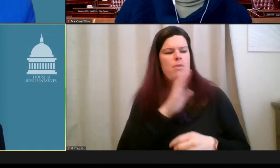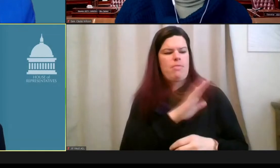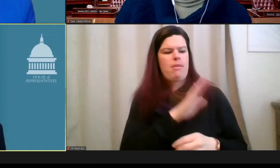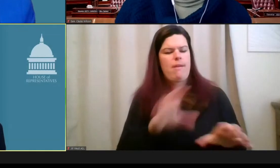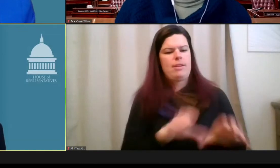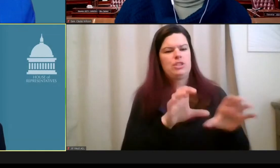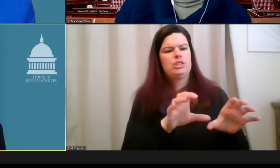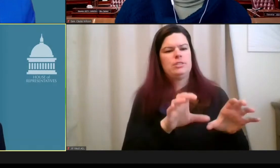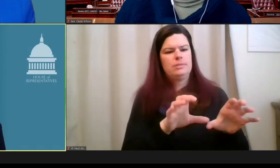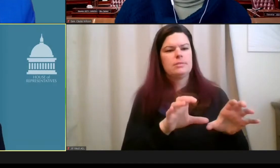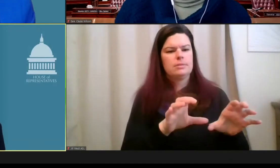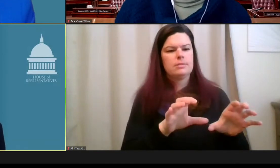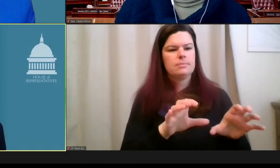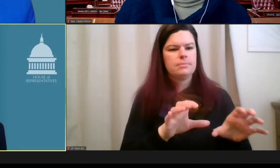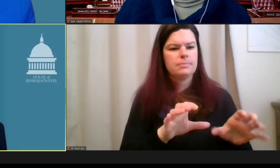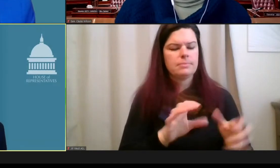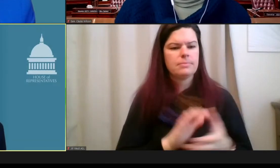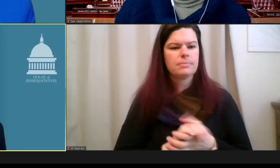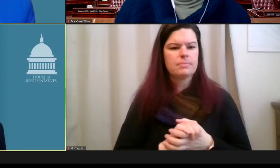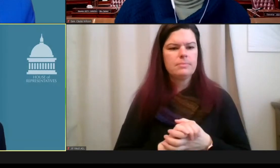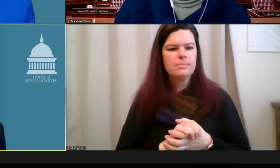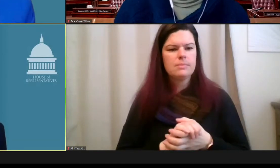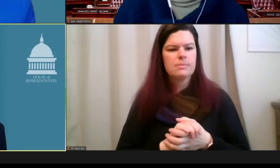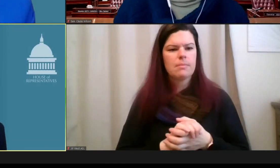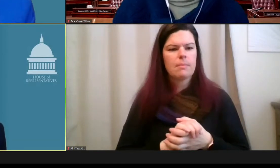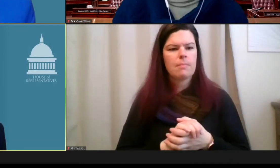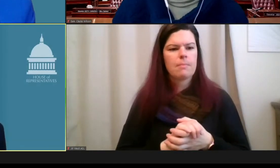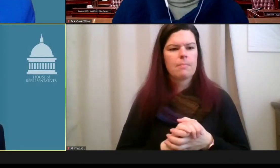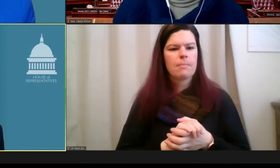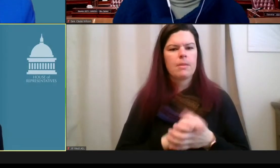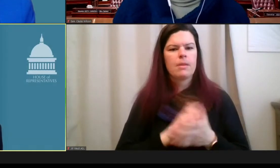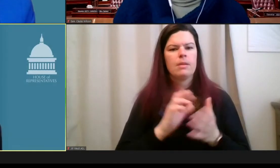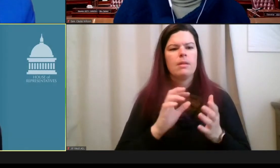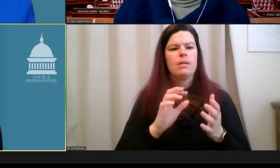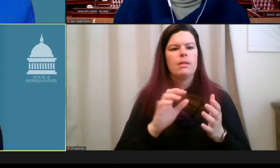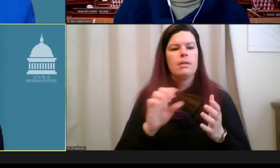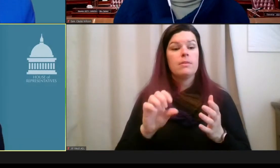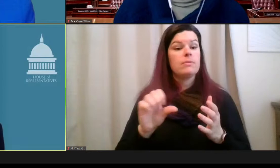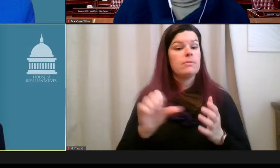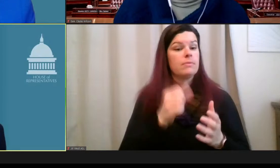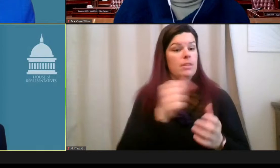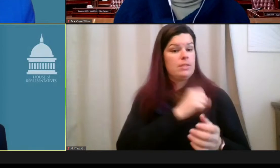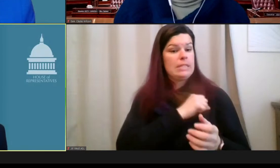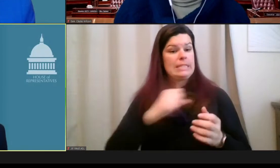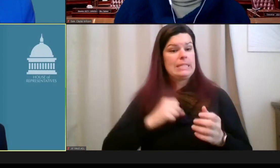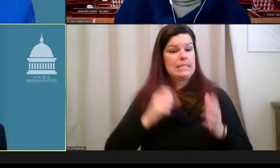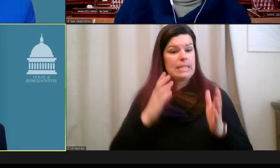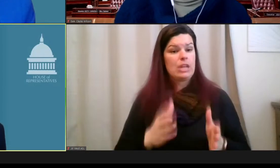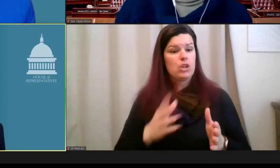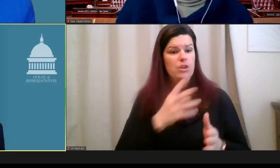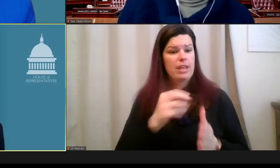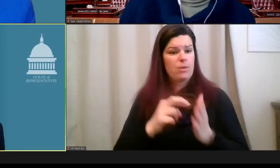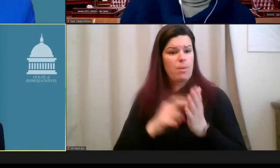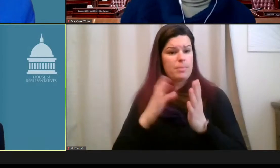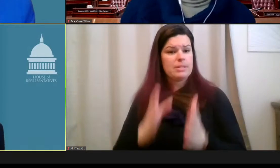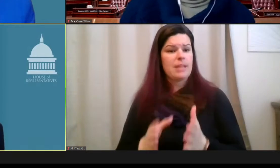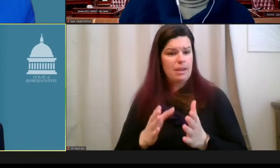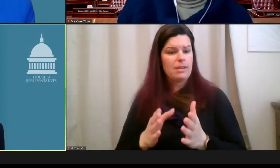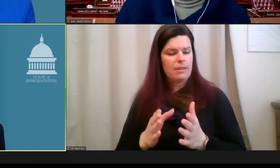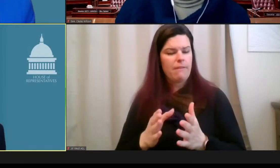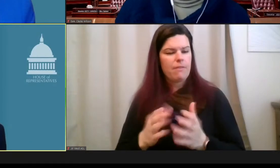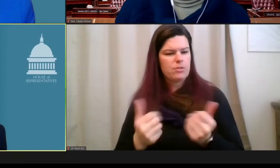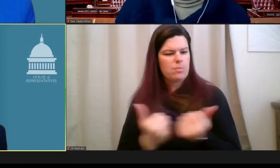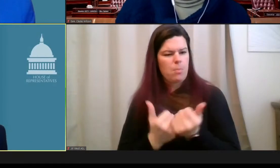state. That is being brought forward by Senator Tawana Nobles and Representative John Lovick. I have a bill, House